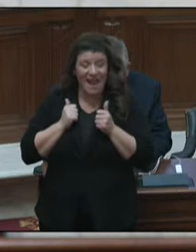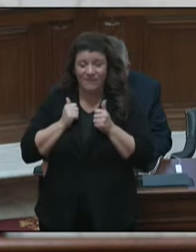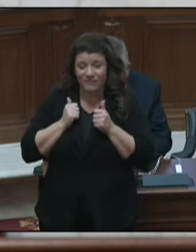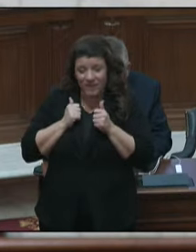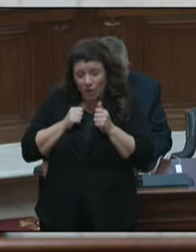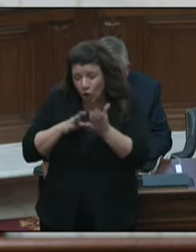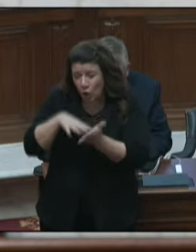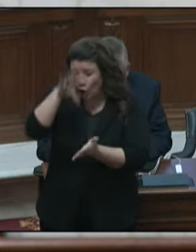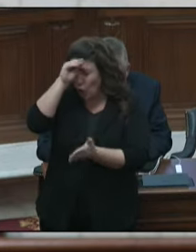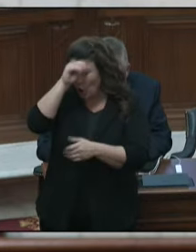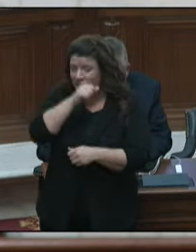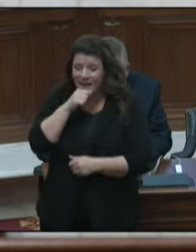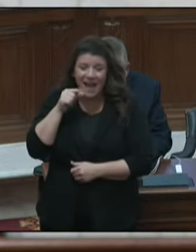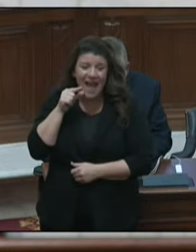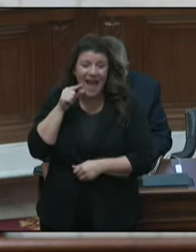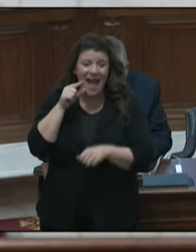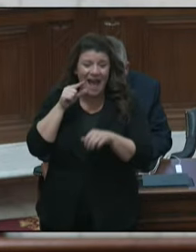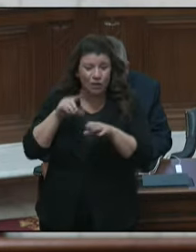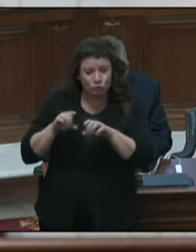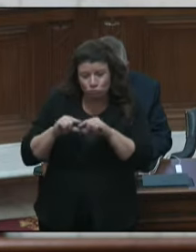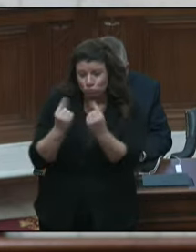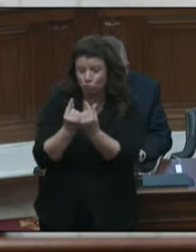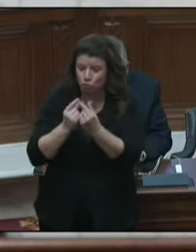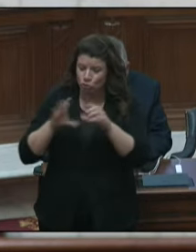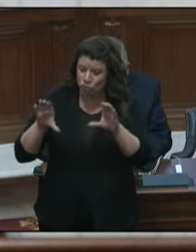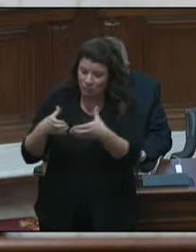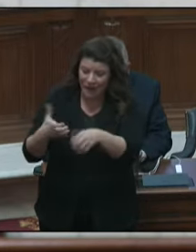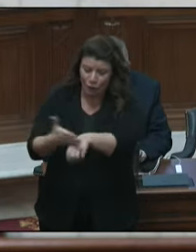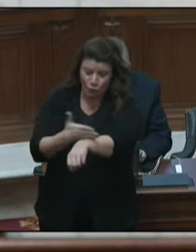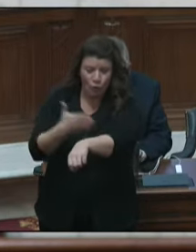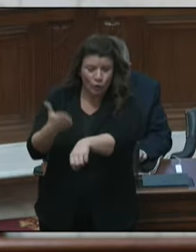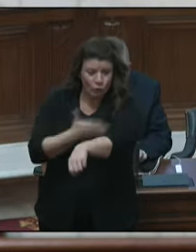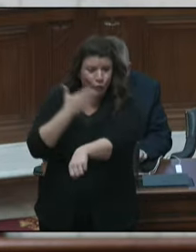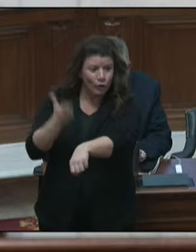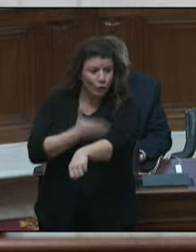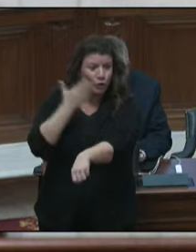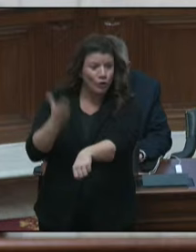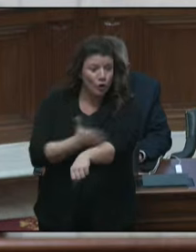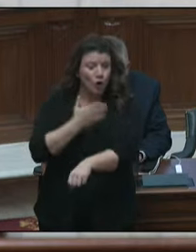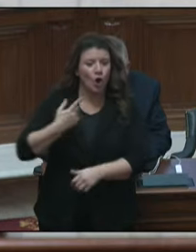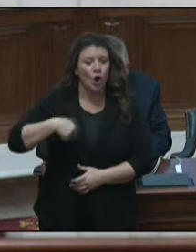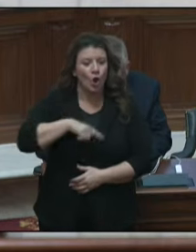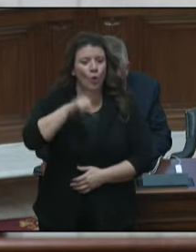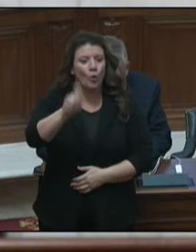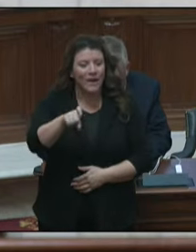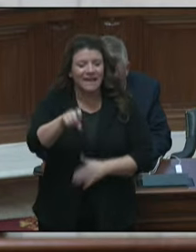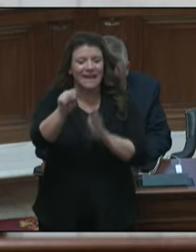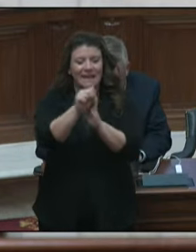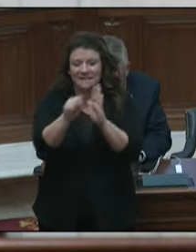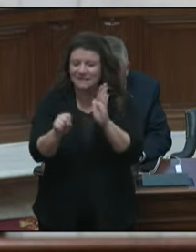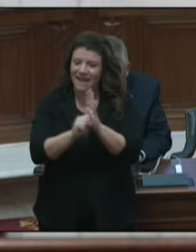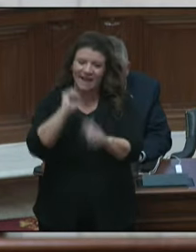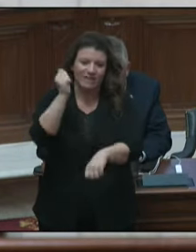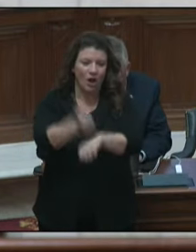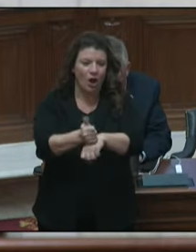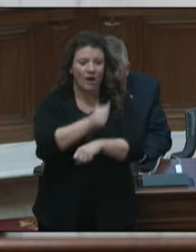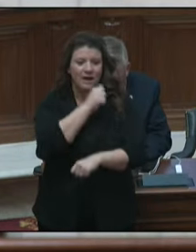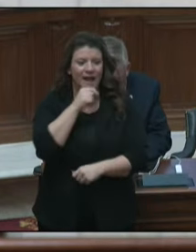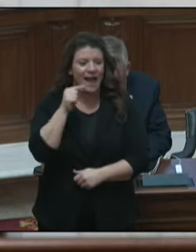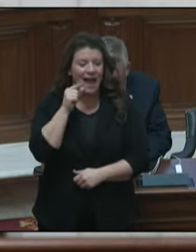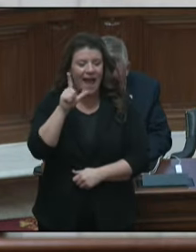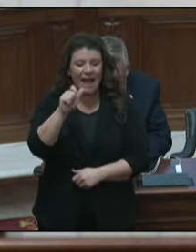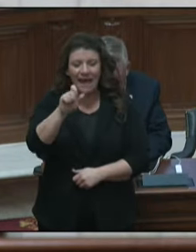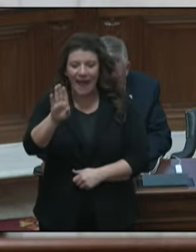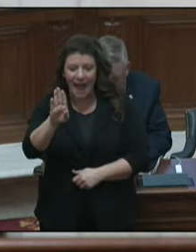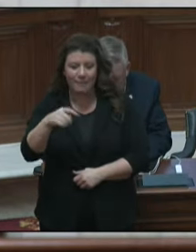an ag operation, and it grew and it grew and it grew. We need a state-of-the-art ag lab,